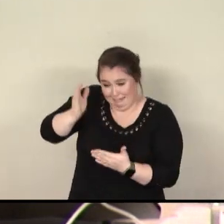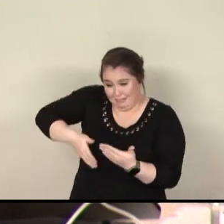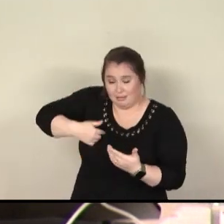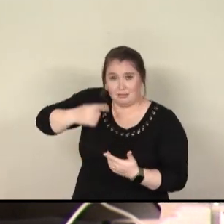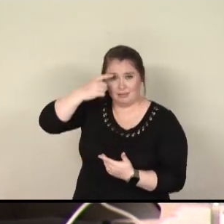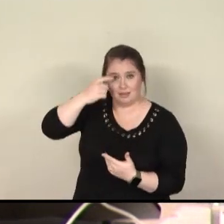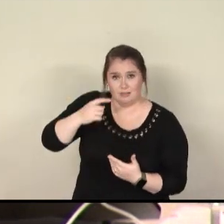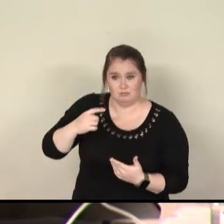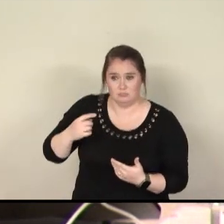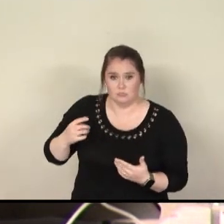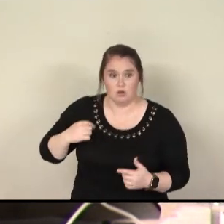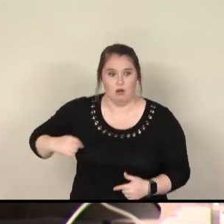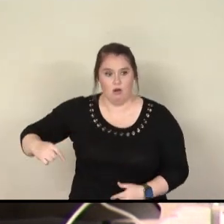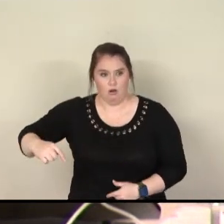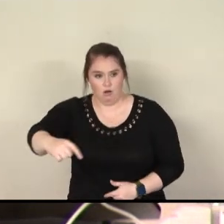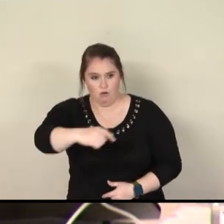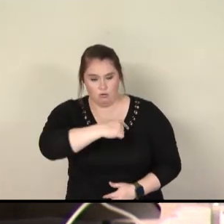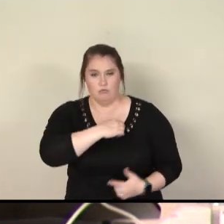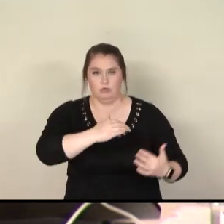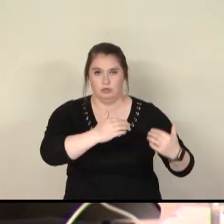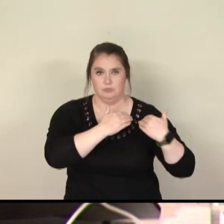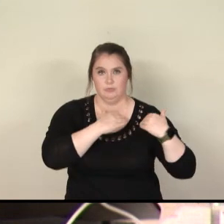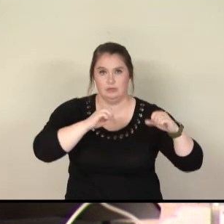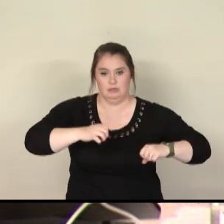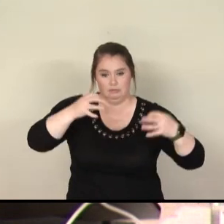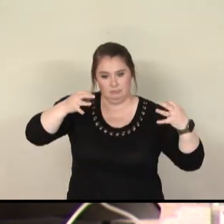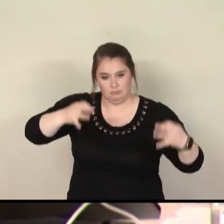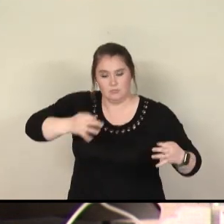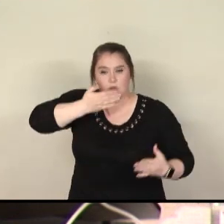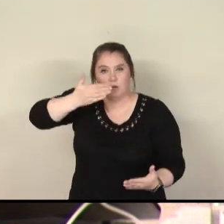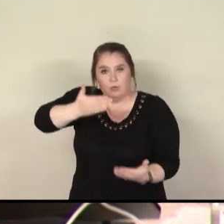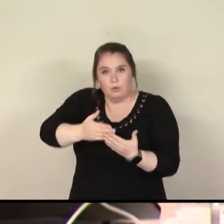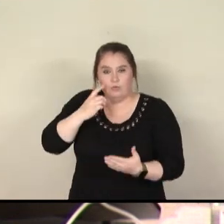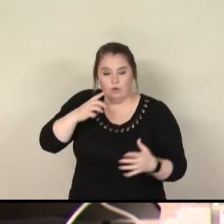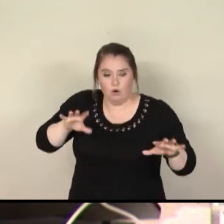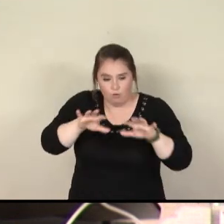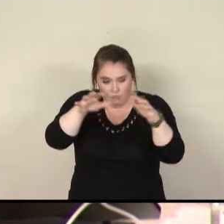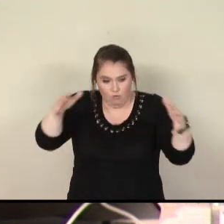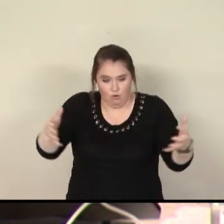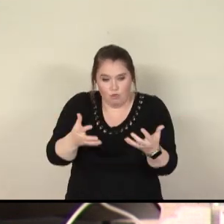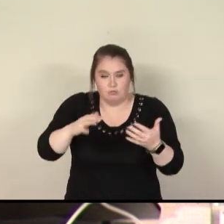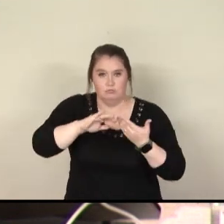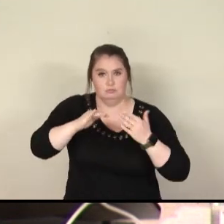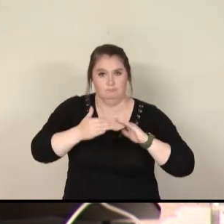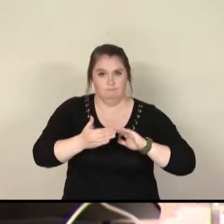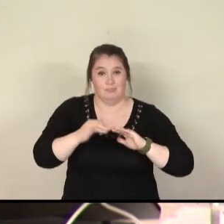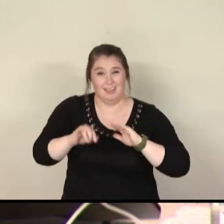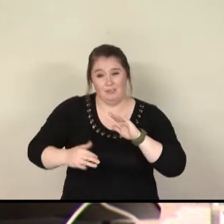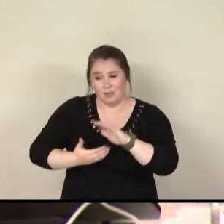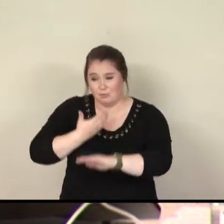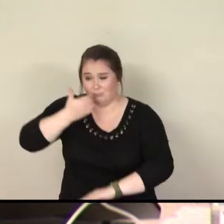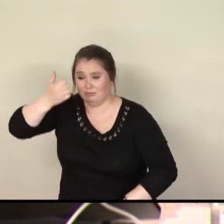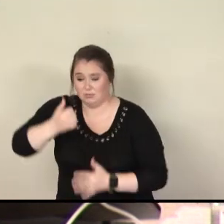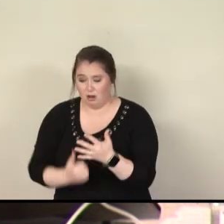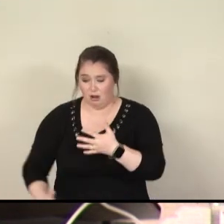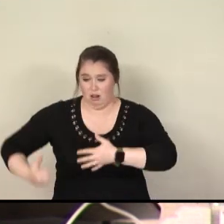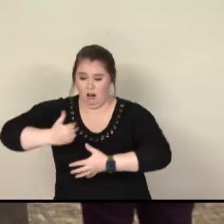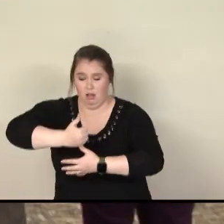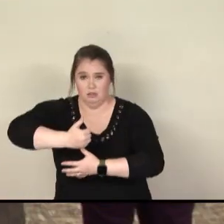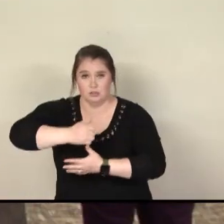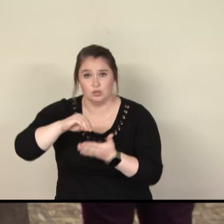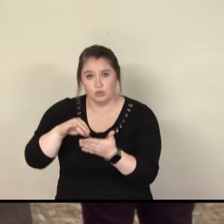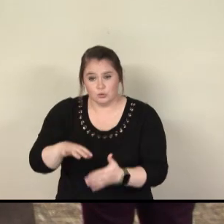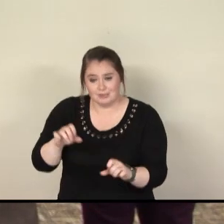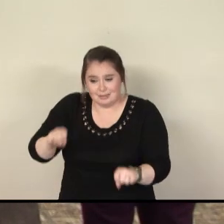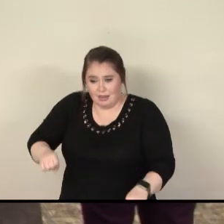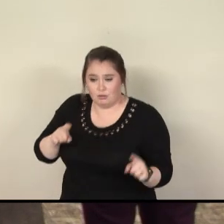our responsibility to make sure we're making the best decision for the overall community. And that's what's most important to me, that our kids